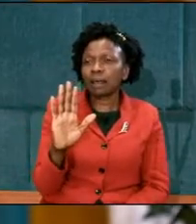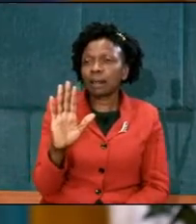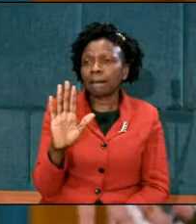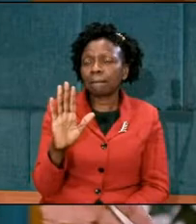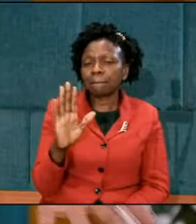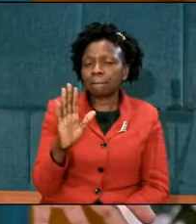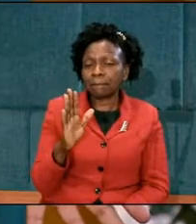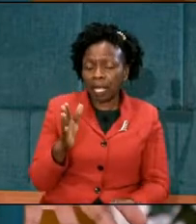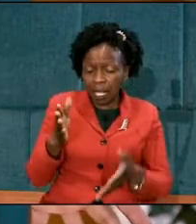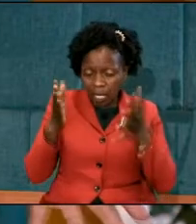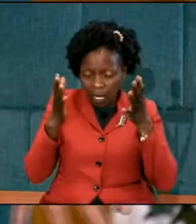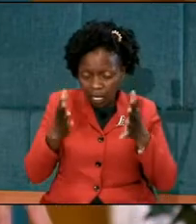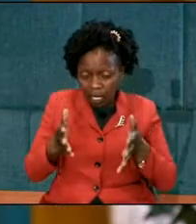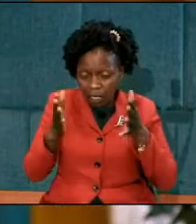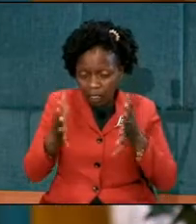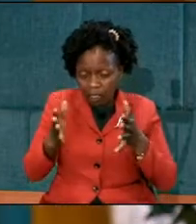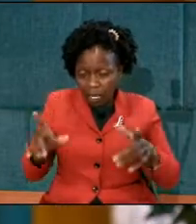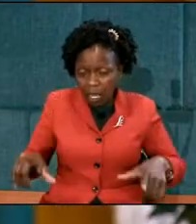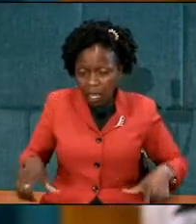current lifestyle,